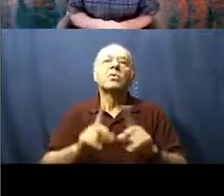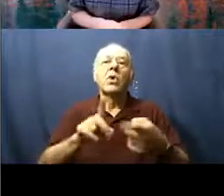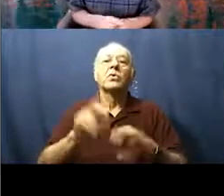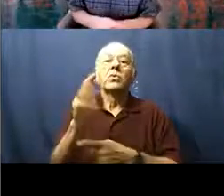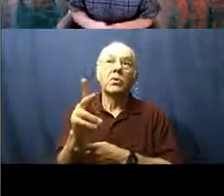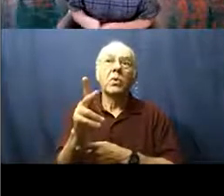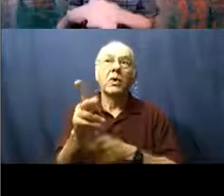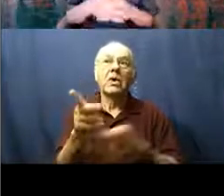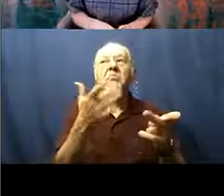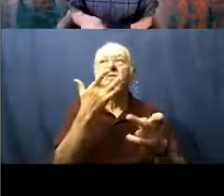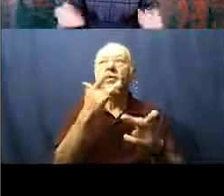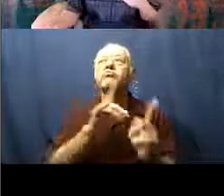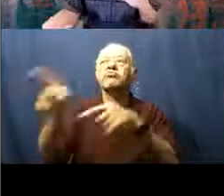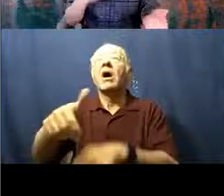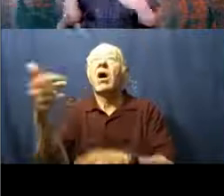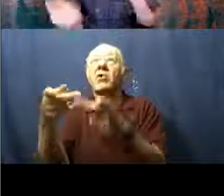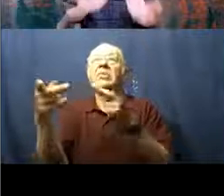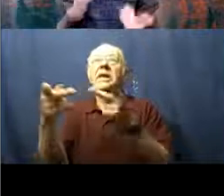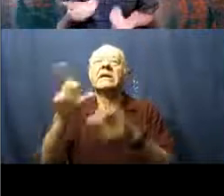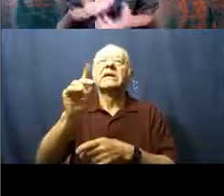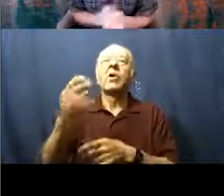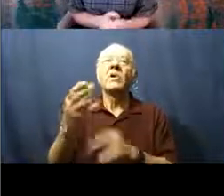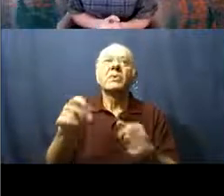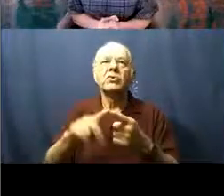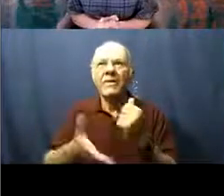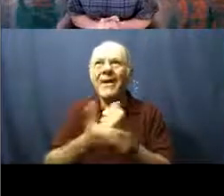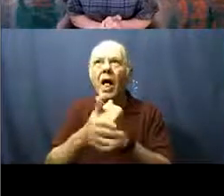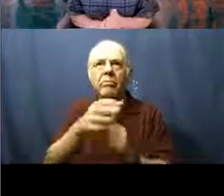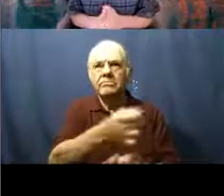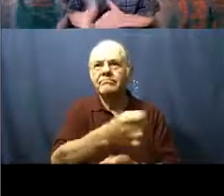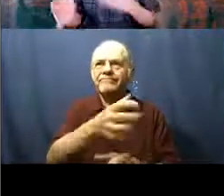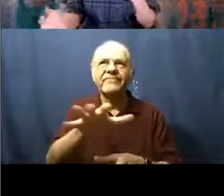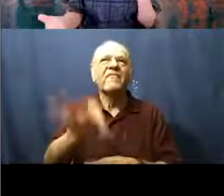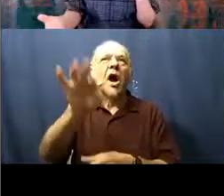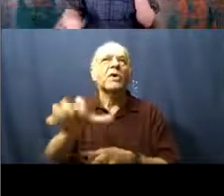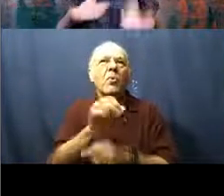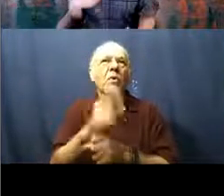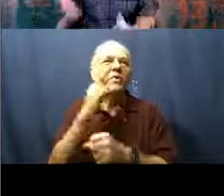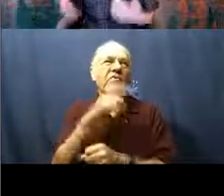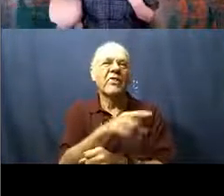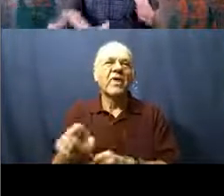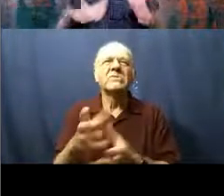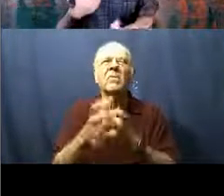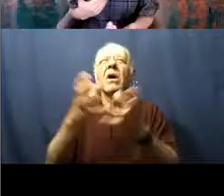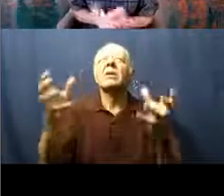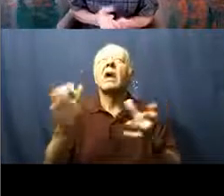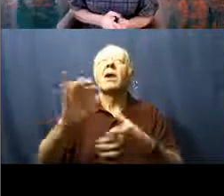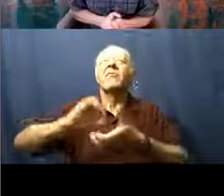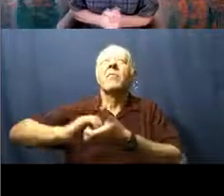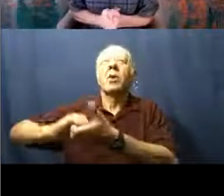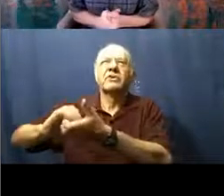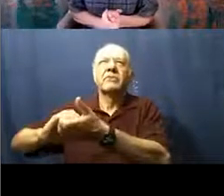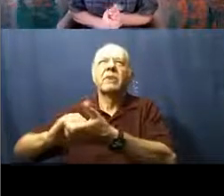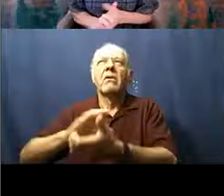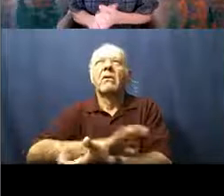site, but they wanted to go somewhere else, Department of Health was able to help us get them an appointment. So a lot of partnership